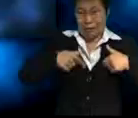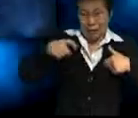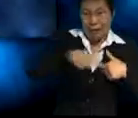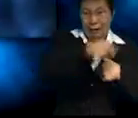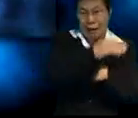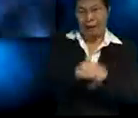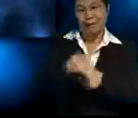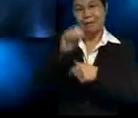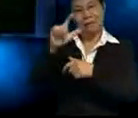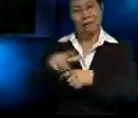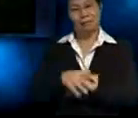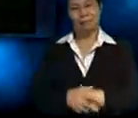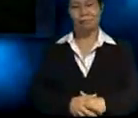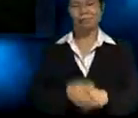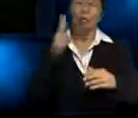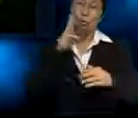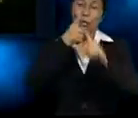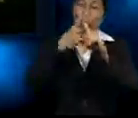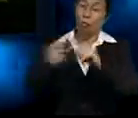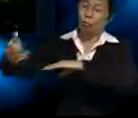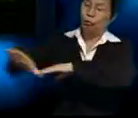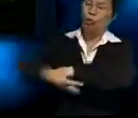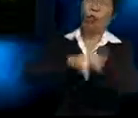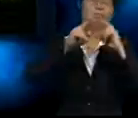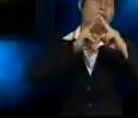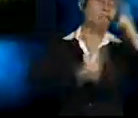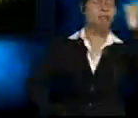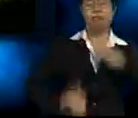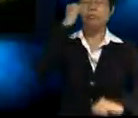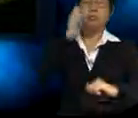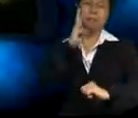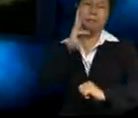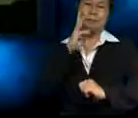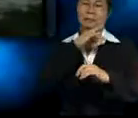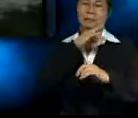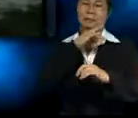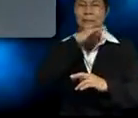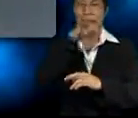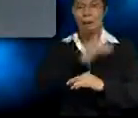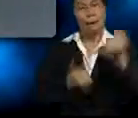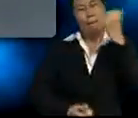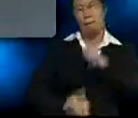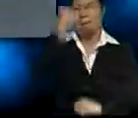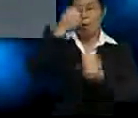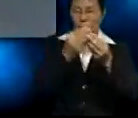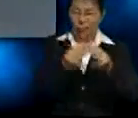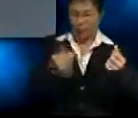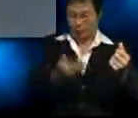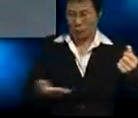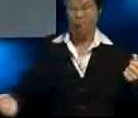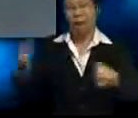silt. Water from the sea is the dirtiest. It has the most